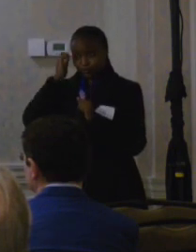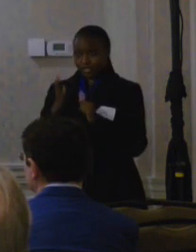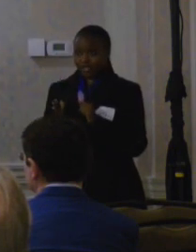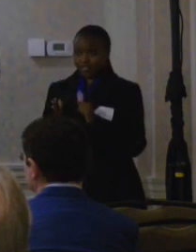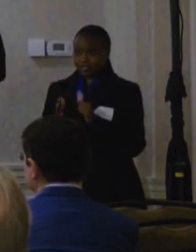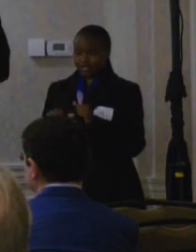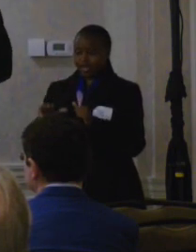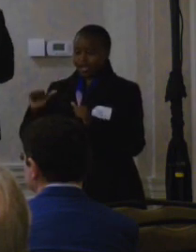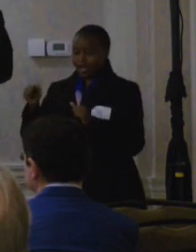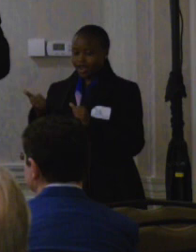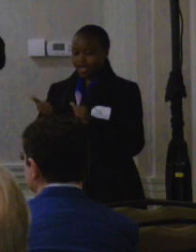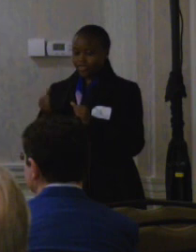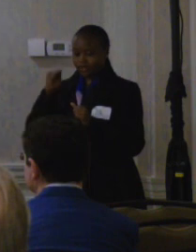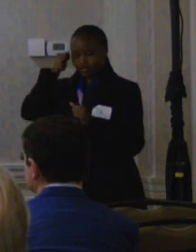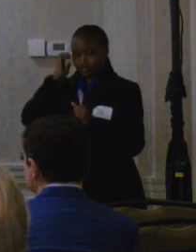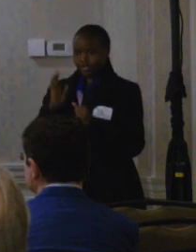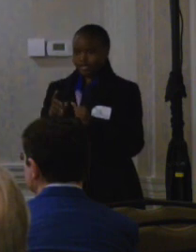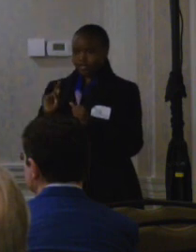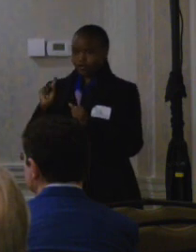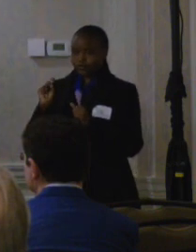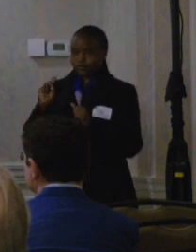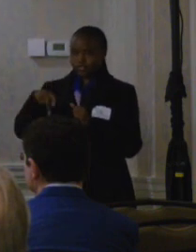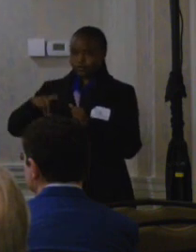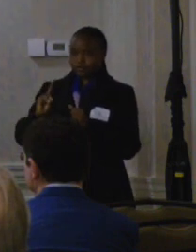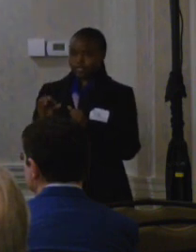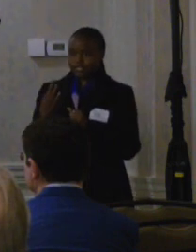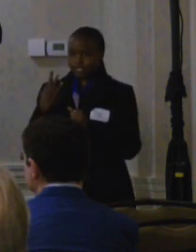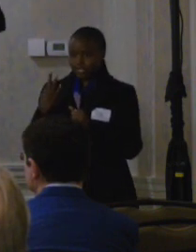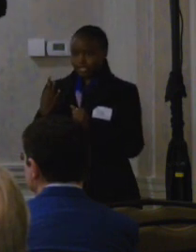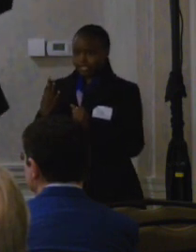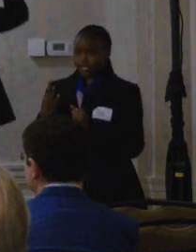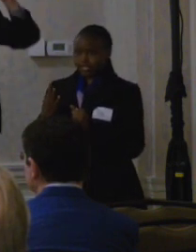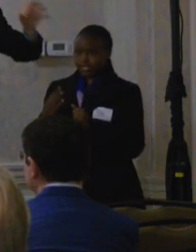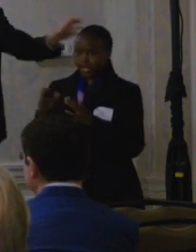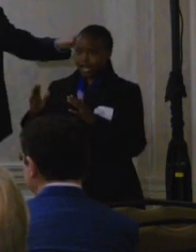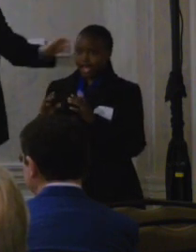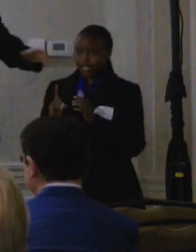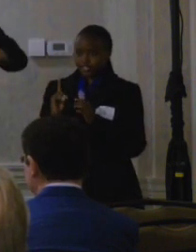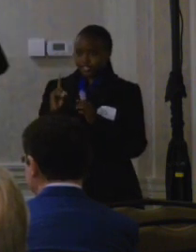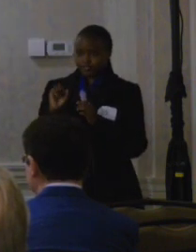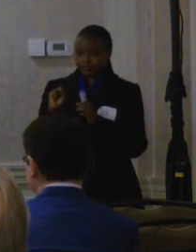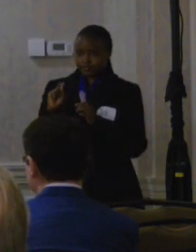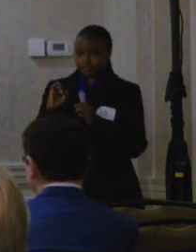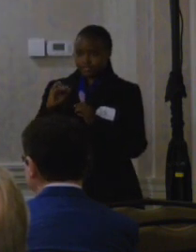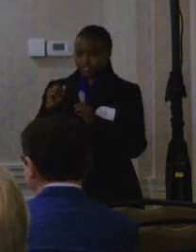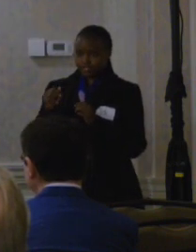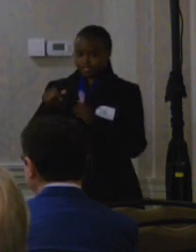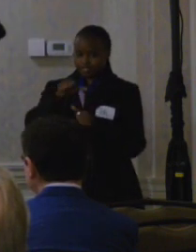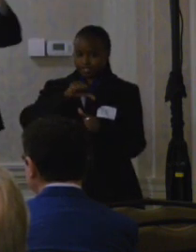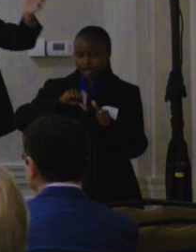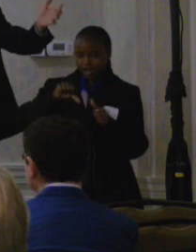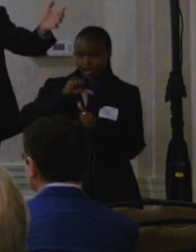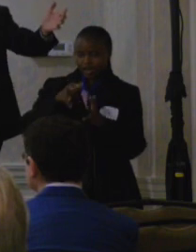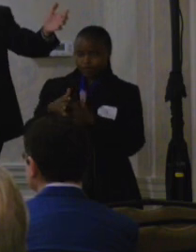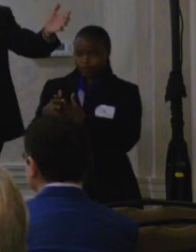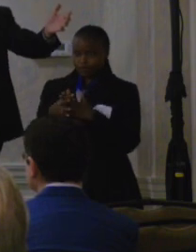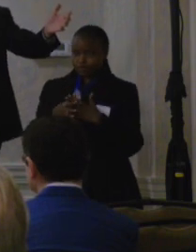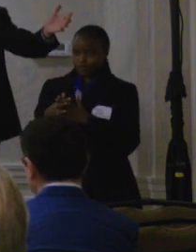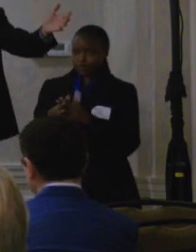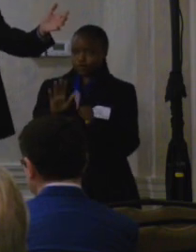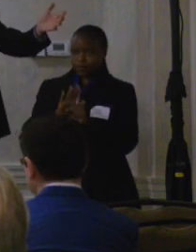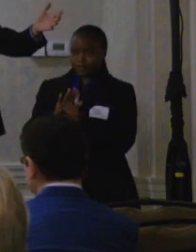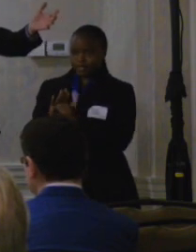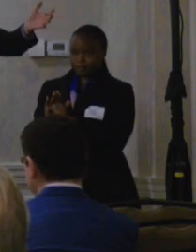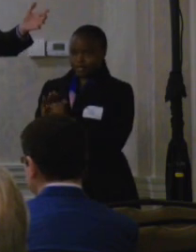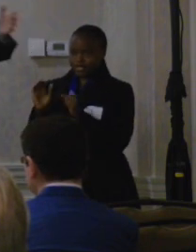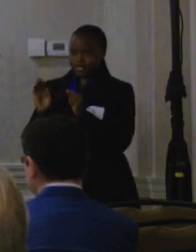Another major study of teacher professional development in 3 large districts around the United States found massive investments in teacher